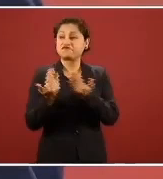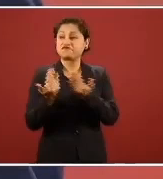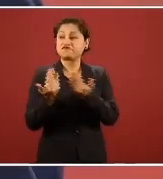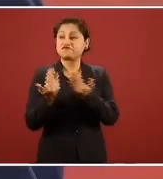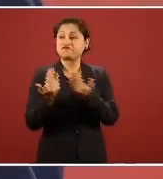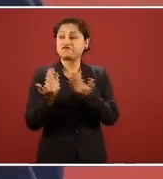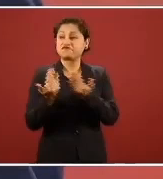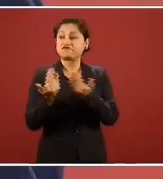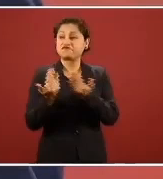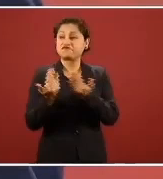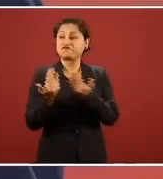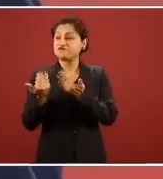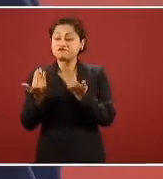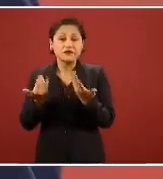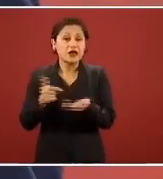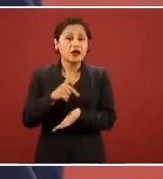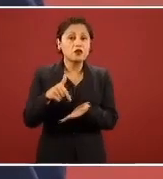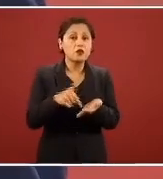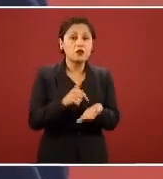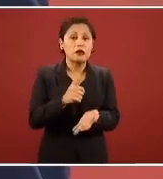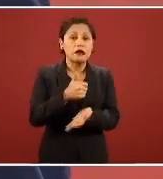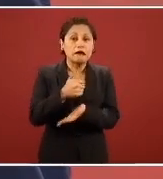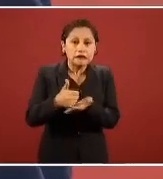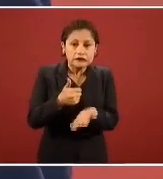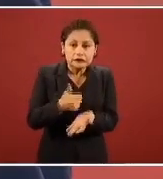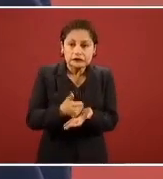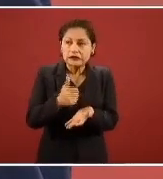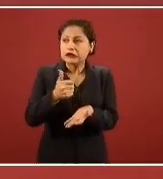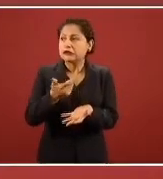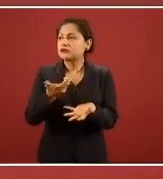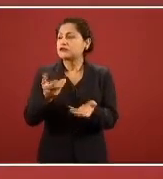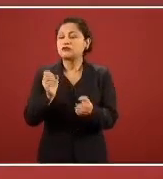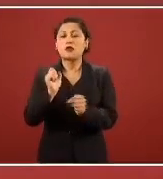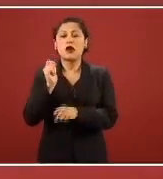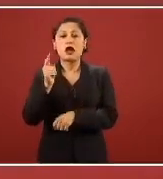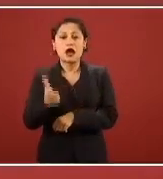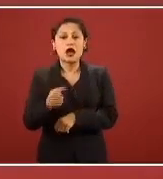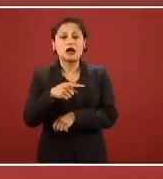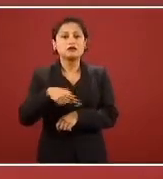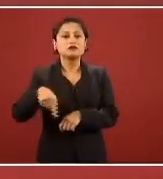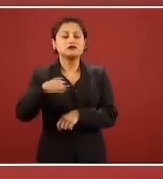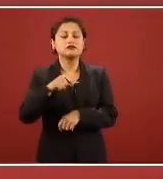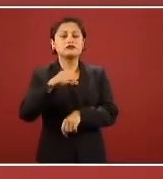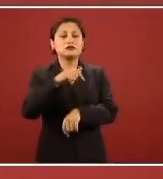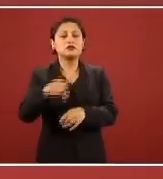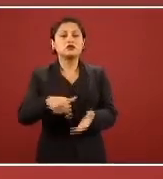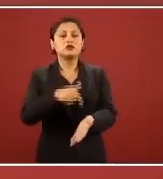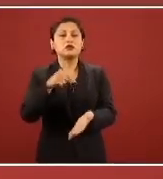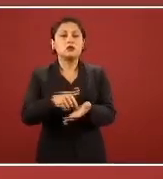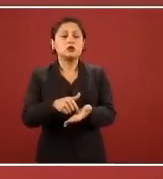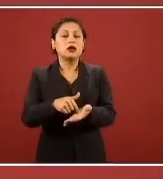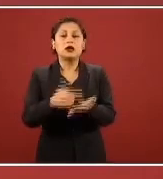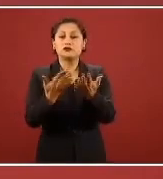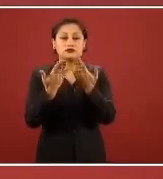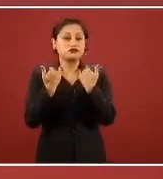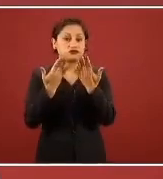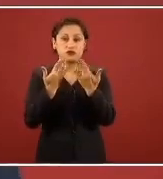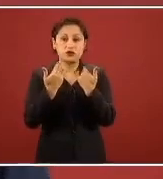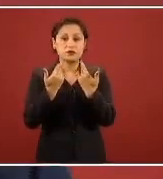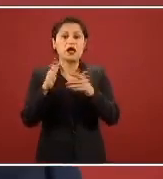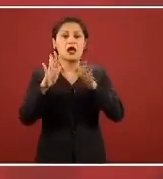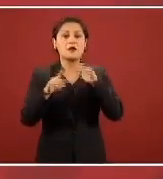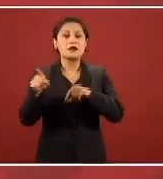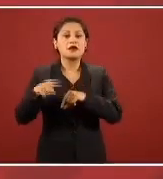in the country? Estados. Or in the states? A veces iban a misiones y se tenían que hospedar